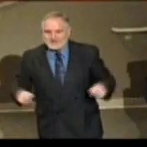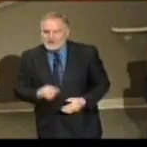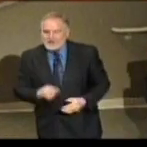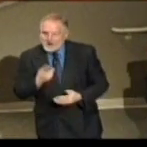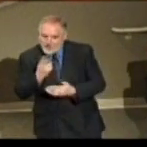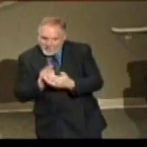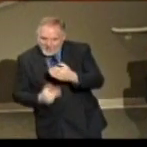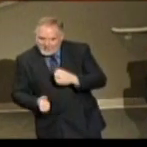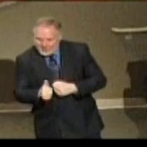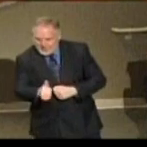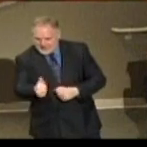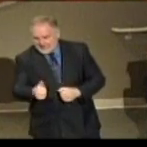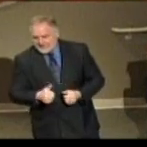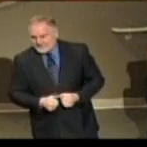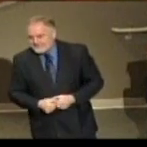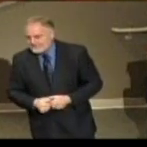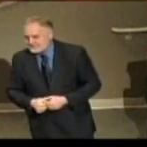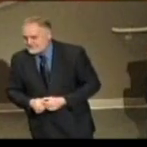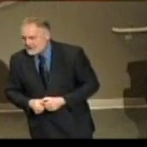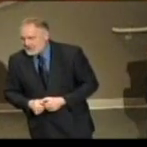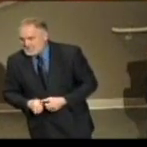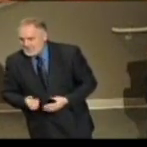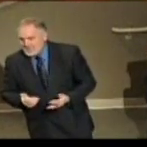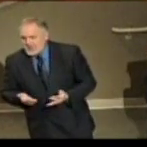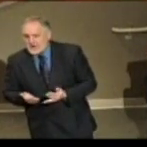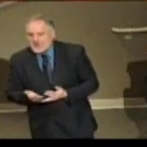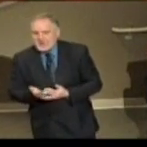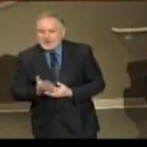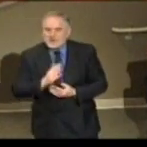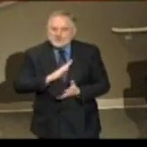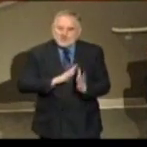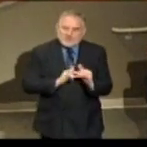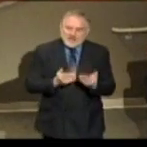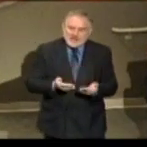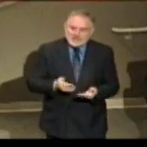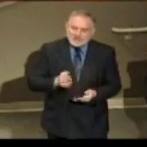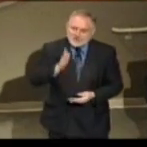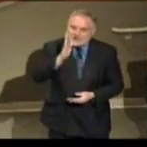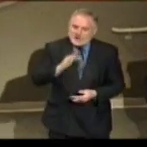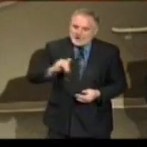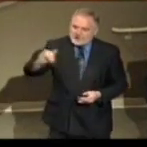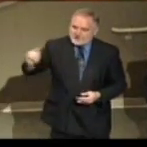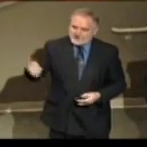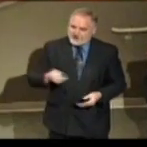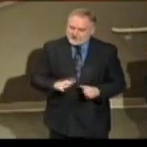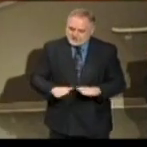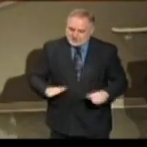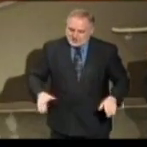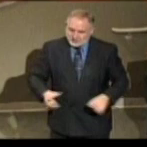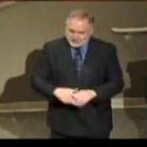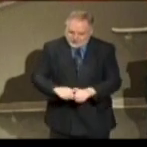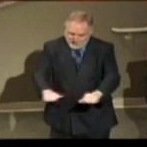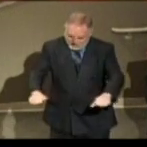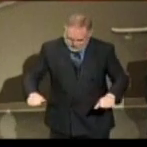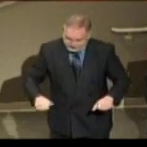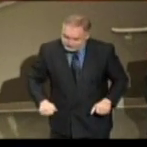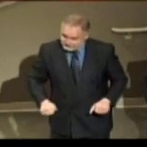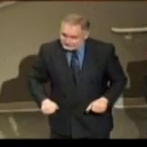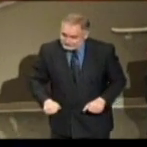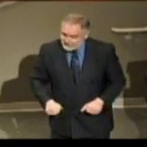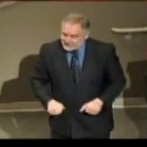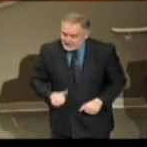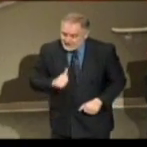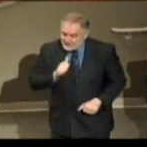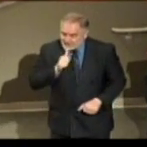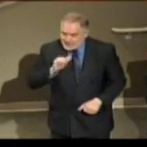Bible command. All through Scripture, God invited his children to the altar, not